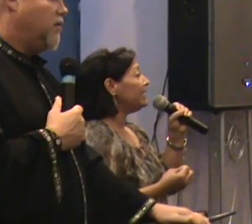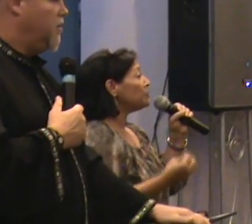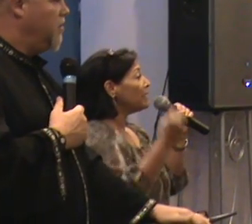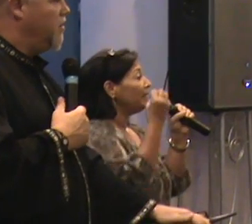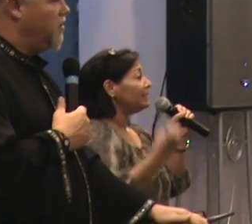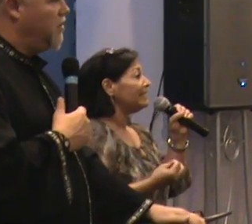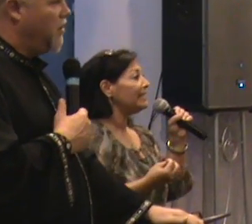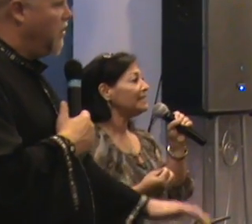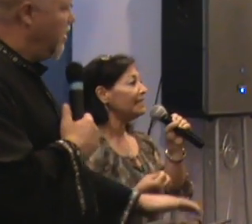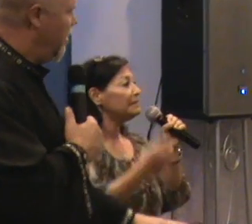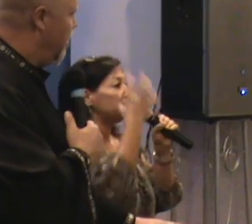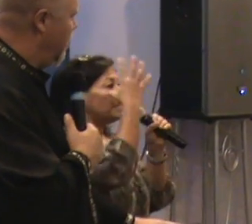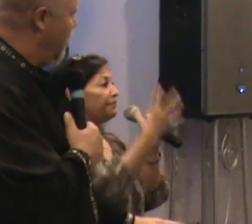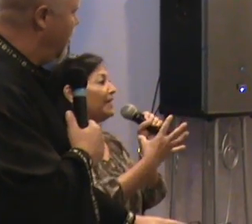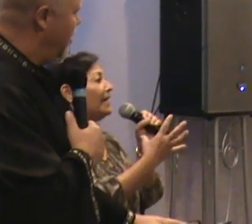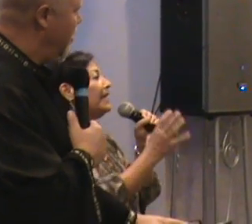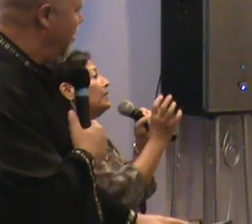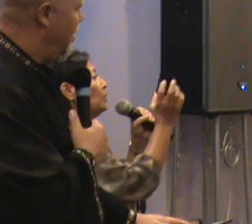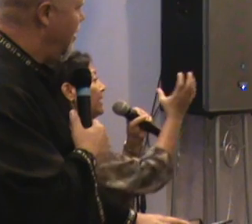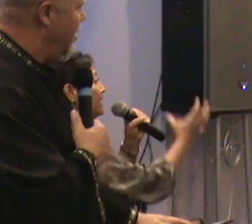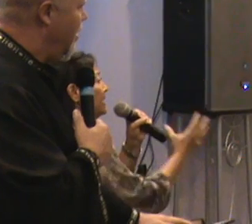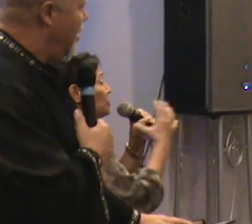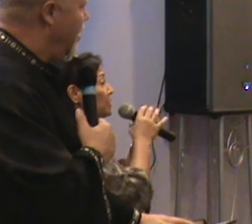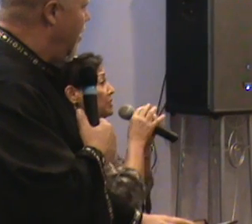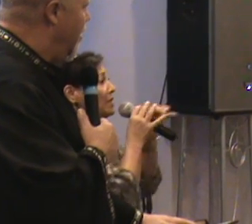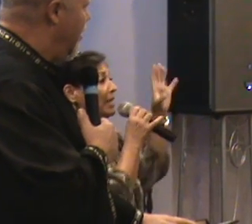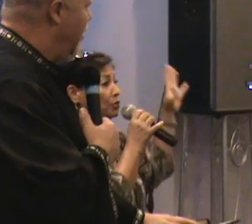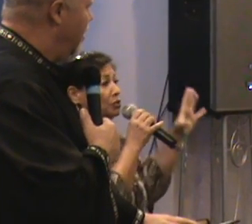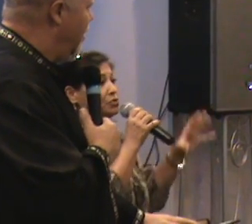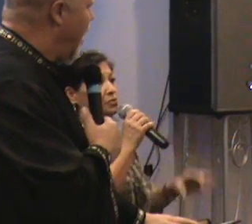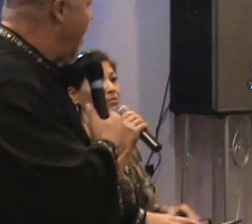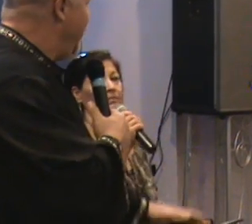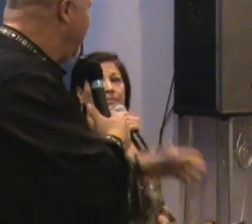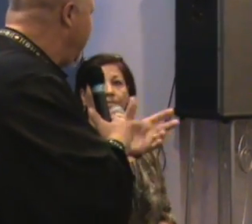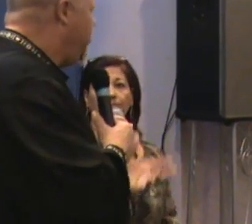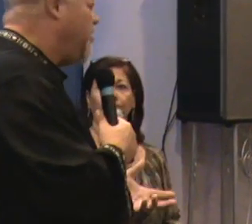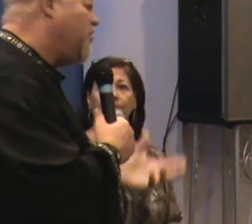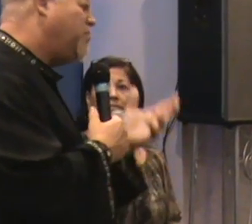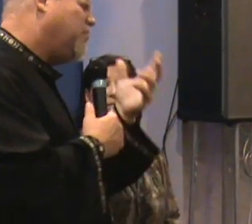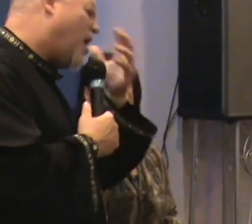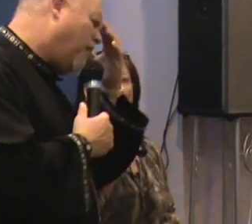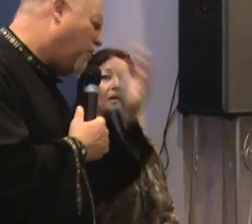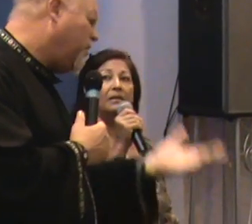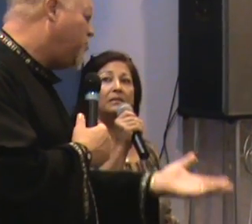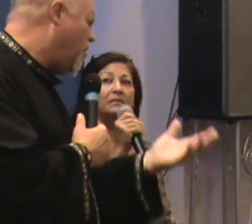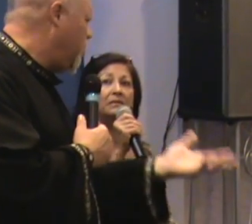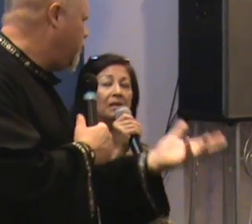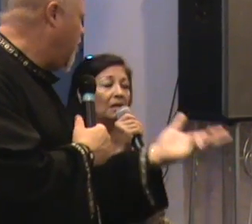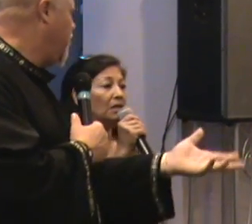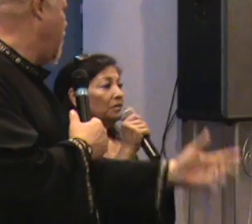primer día es una mentalidad que se fija en lo que Jesús hizo en la cruz. I believe in Jesus, but I have all